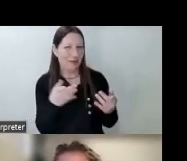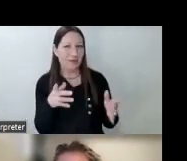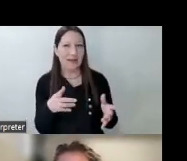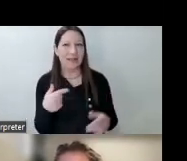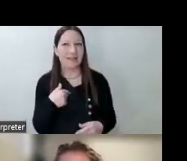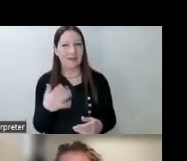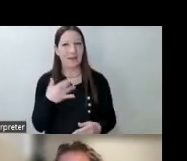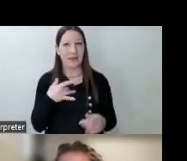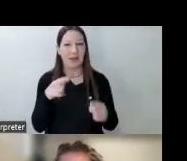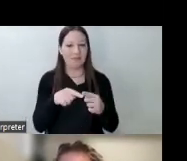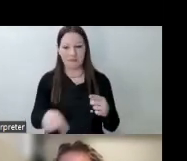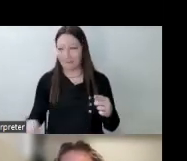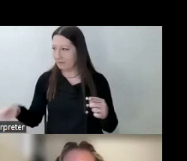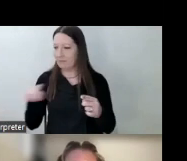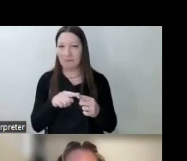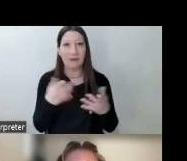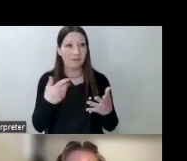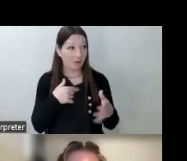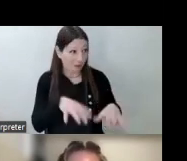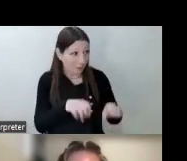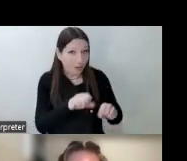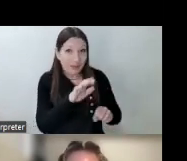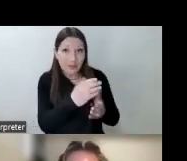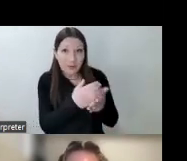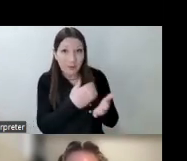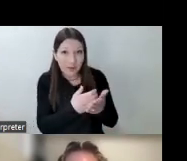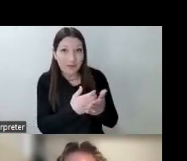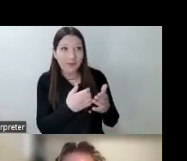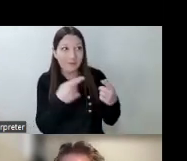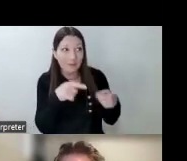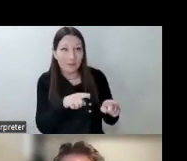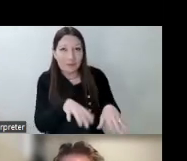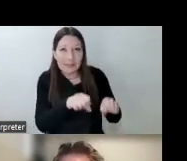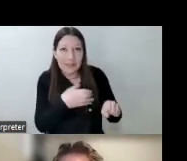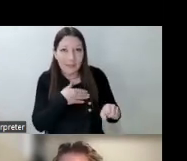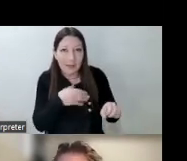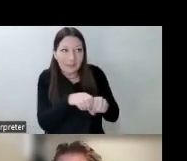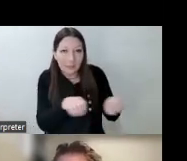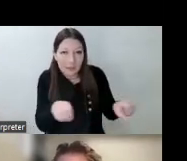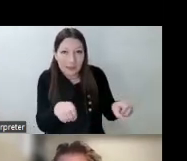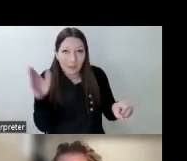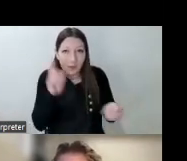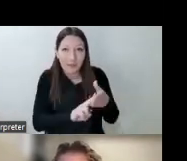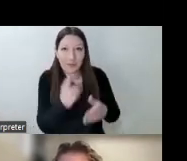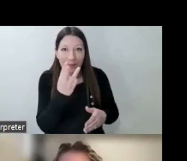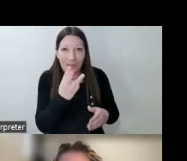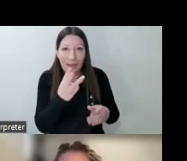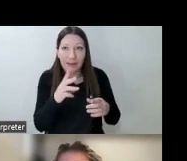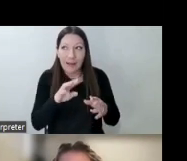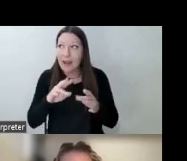studies course with Bruno during my undergrad and having worked with him during my MA. So I'm very excited to be here today, sharing this project with the